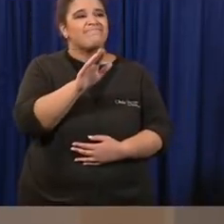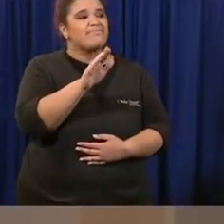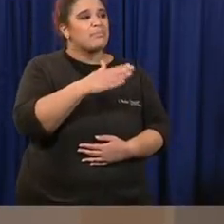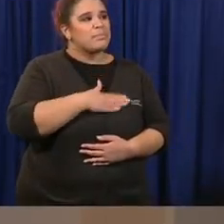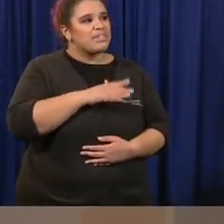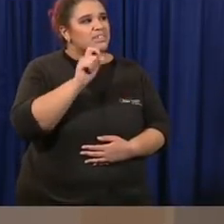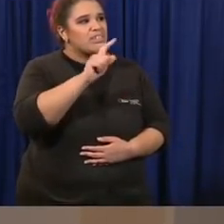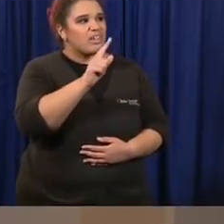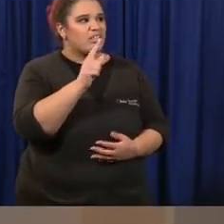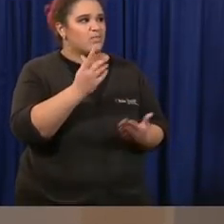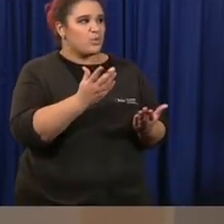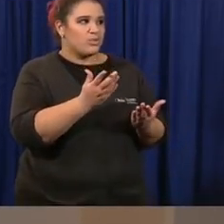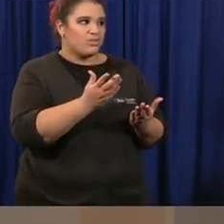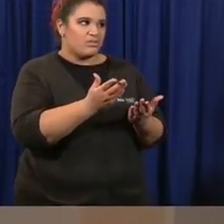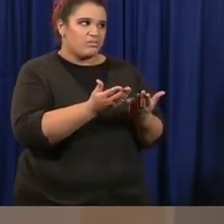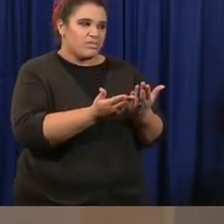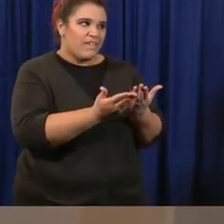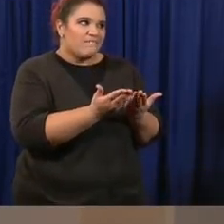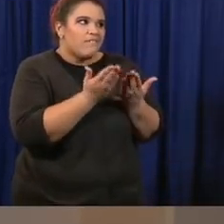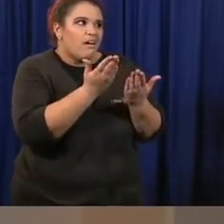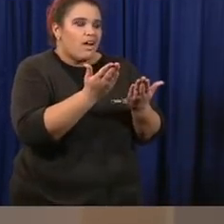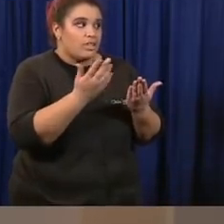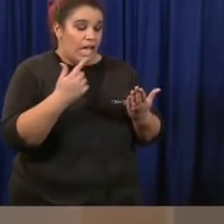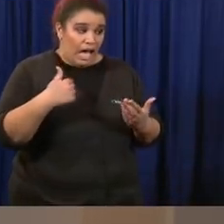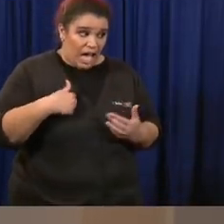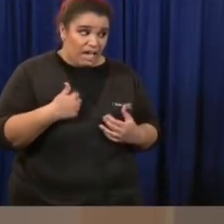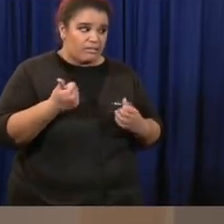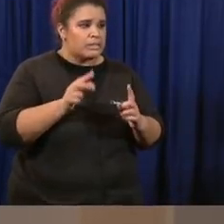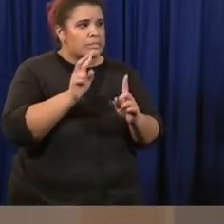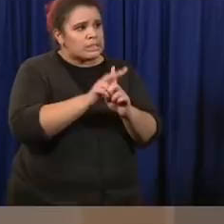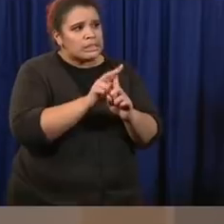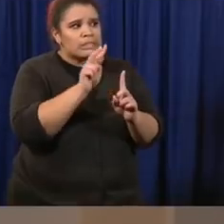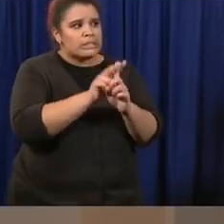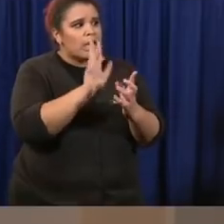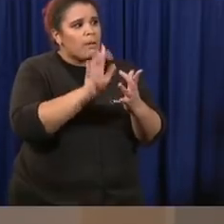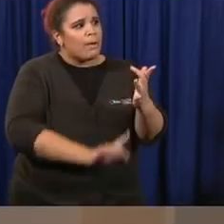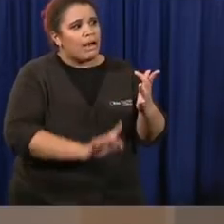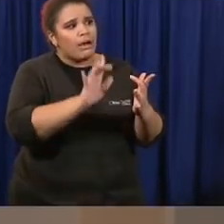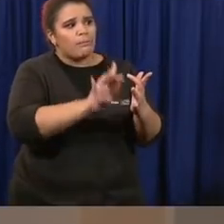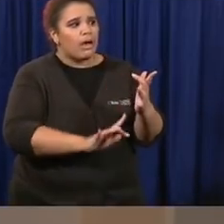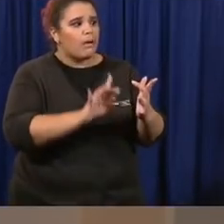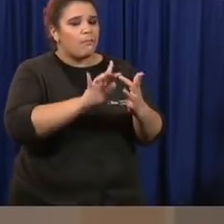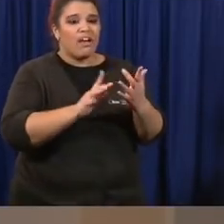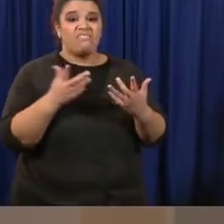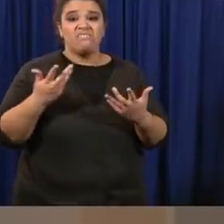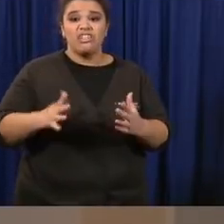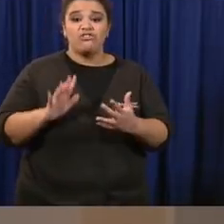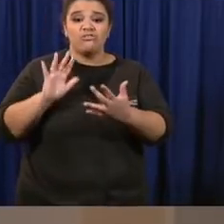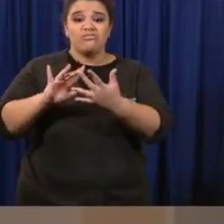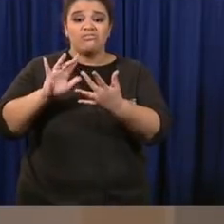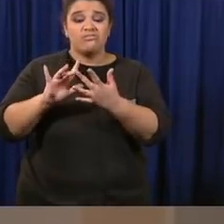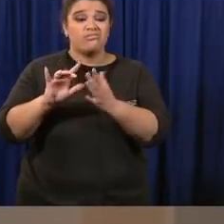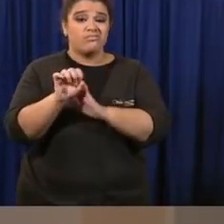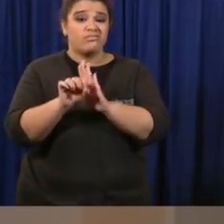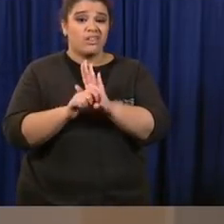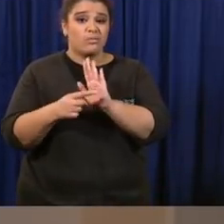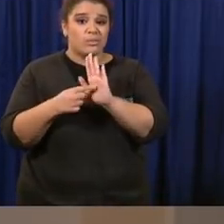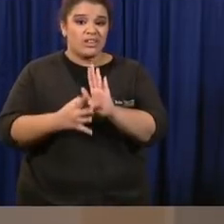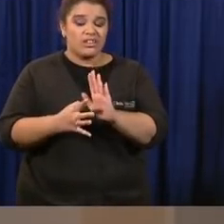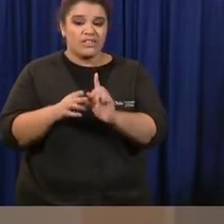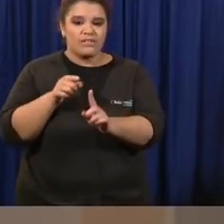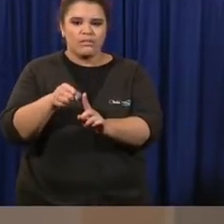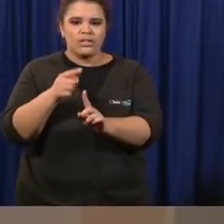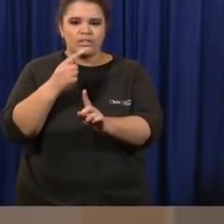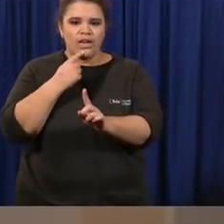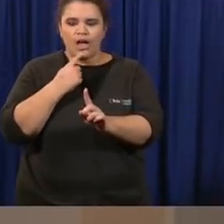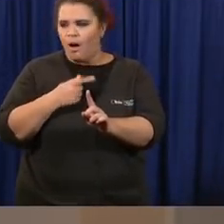through ODJFS. This particular person has been in touch with their state representative and was told that their problem would be